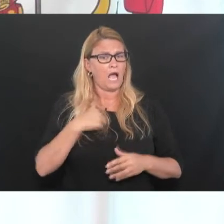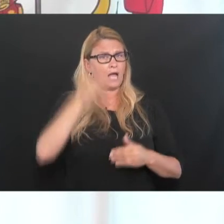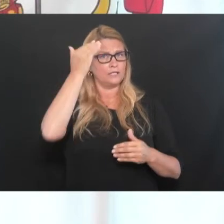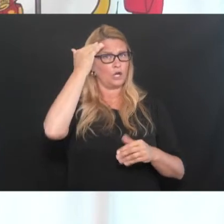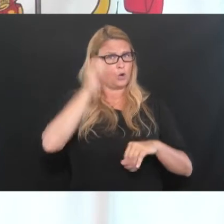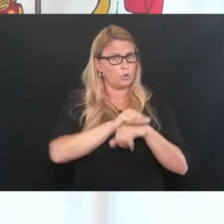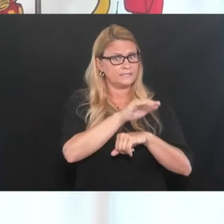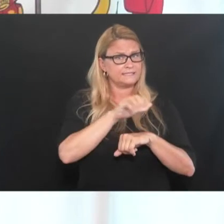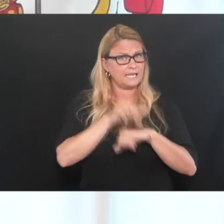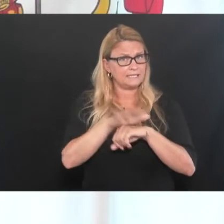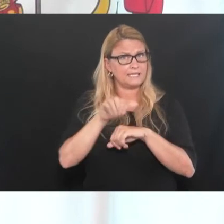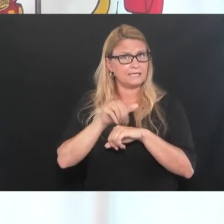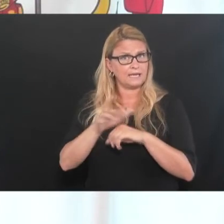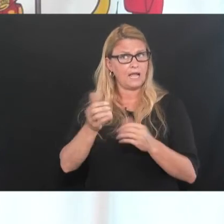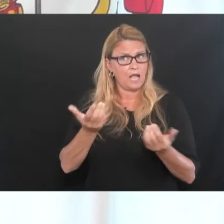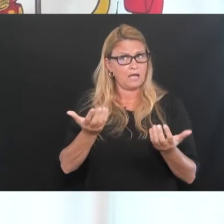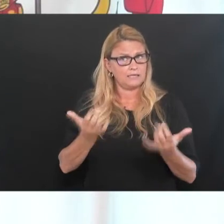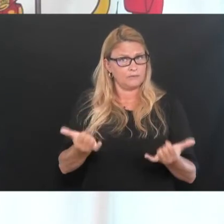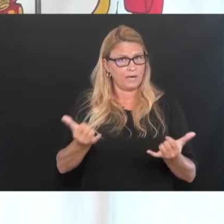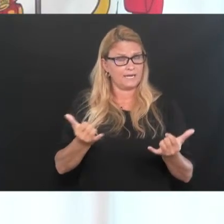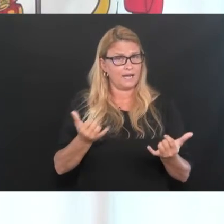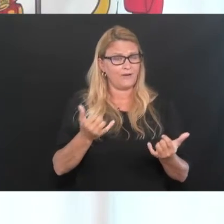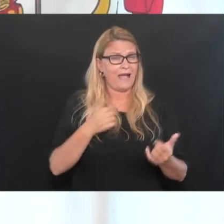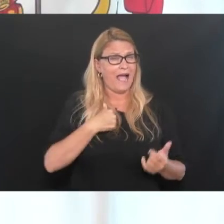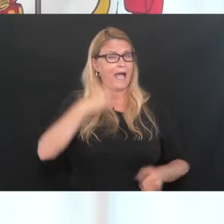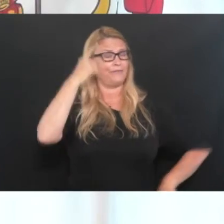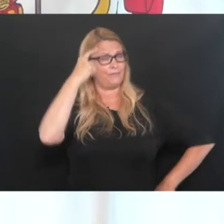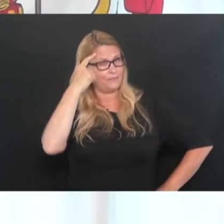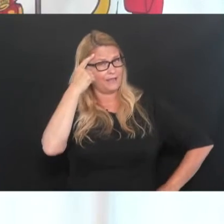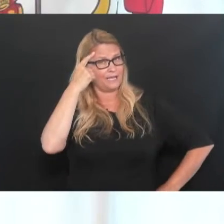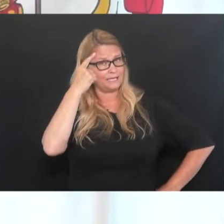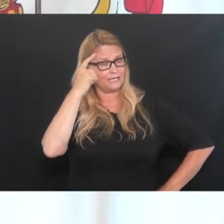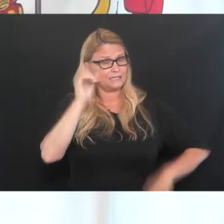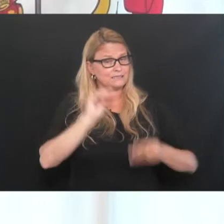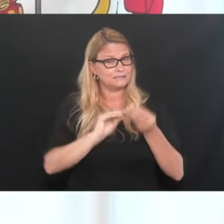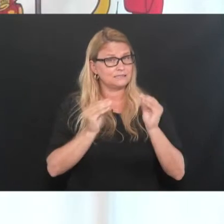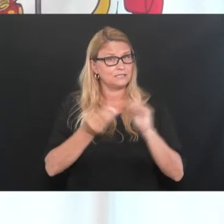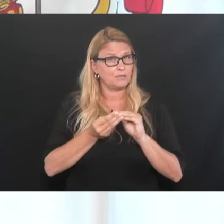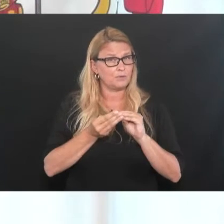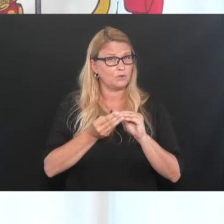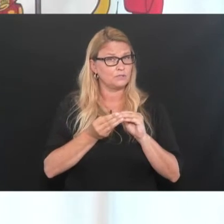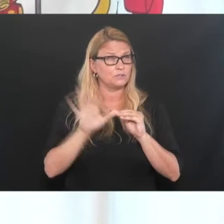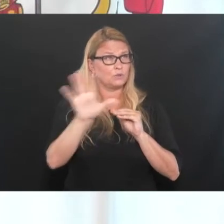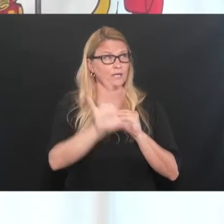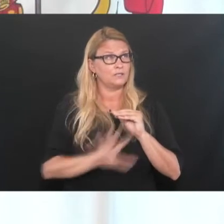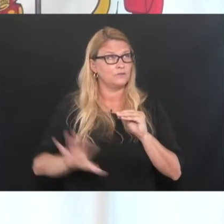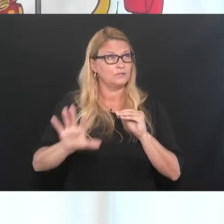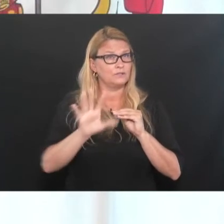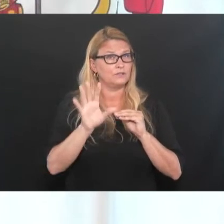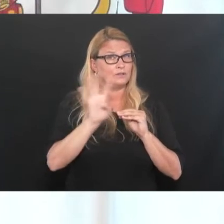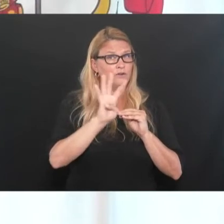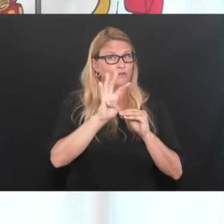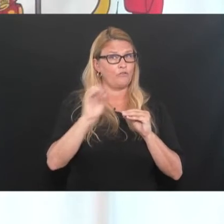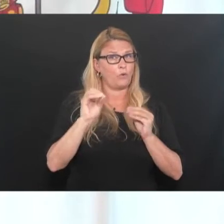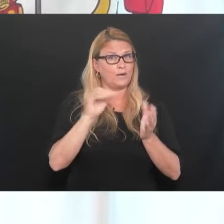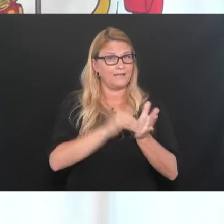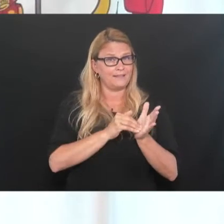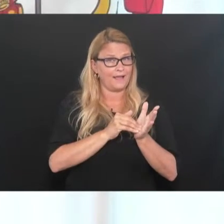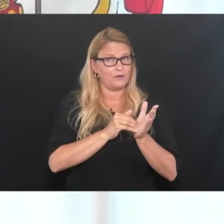out, at least I was told, and I can give you what I think is the number. I think the number is around